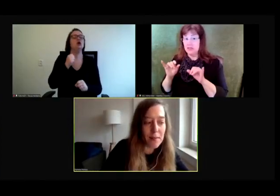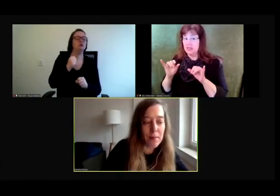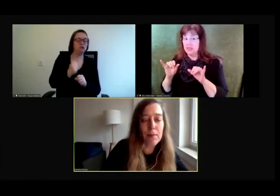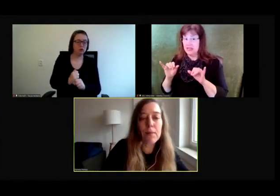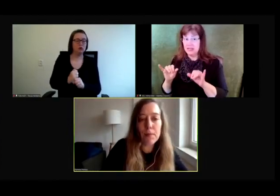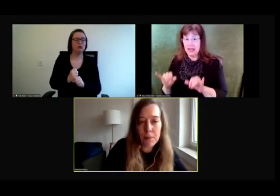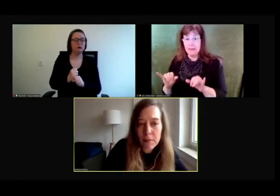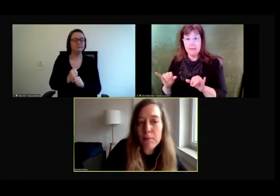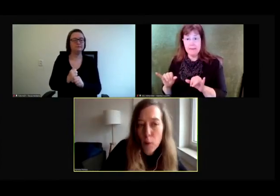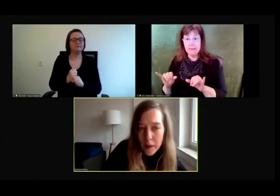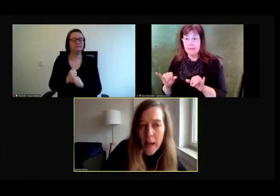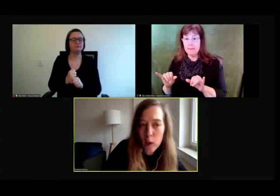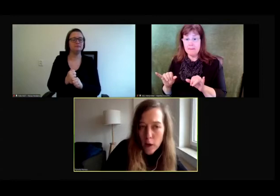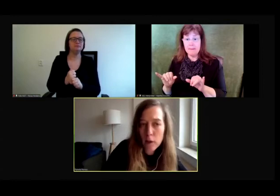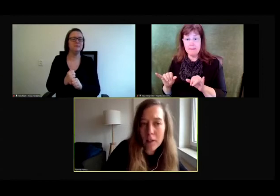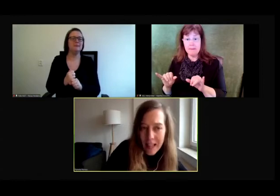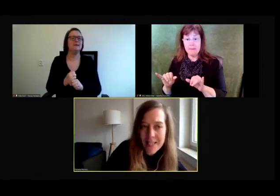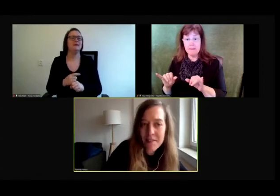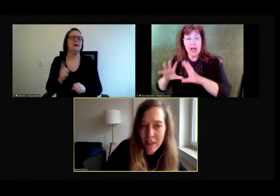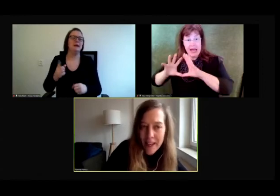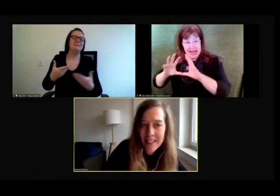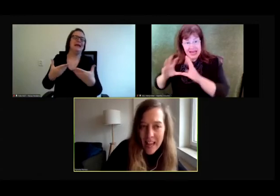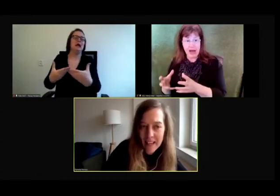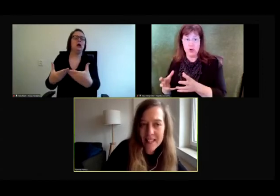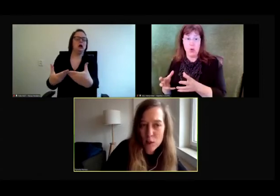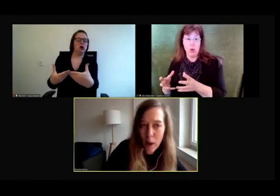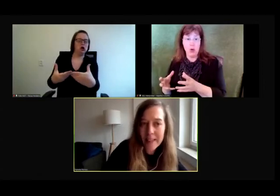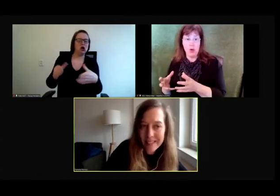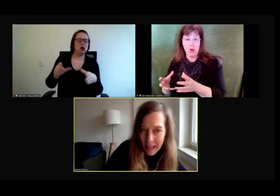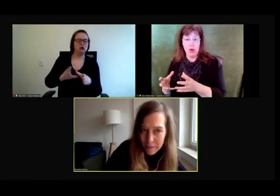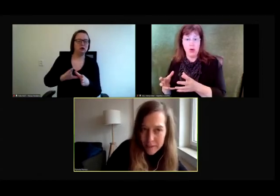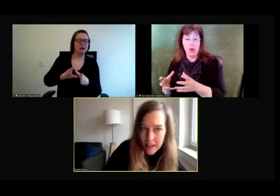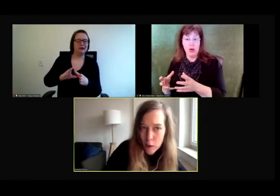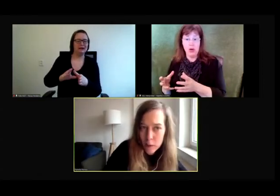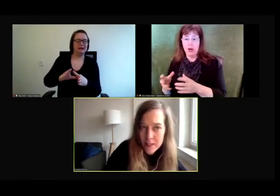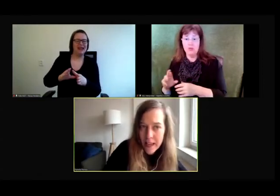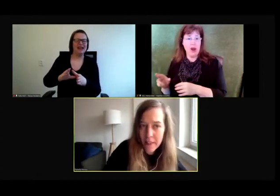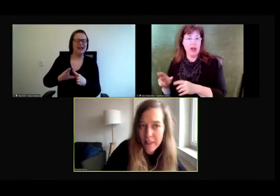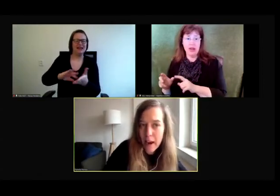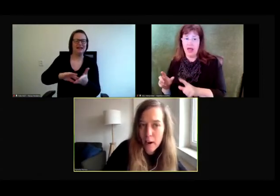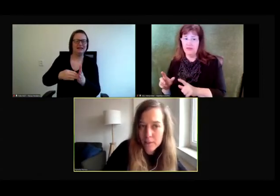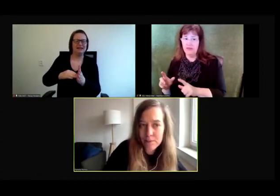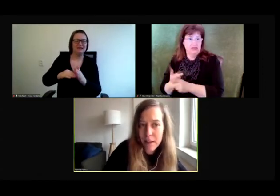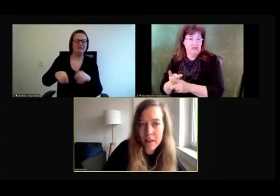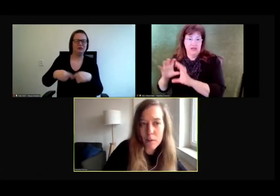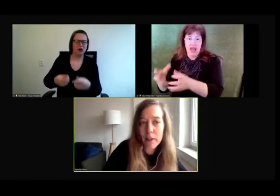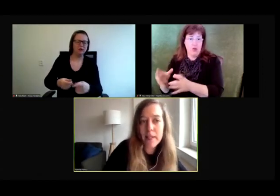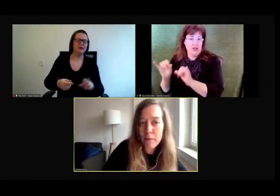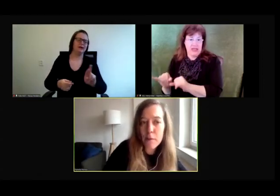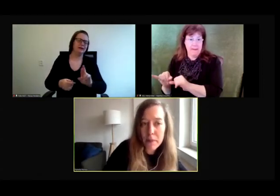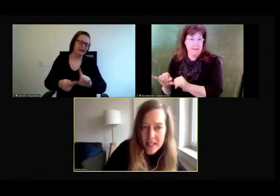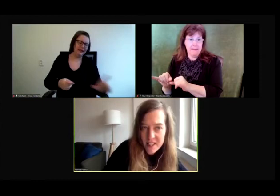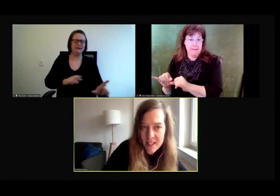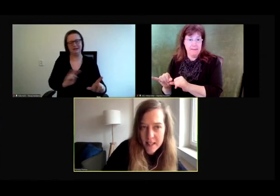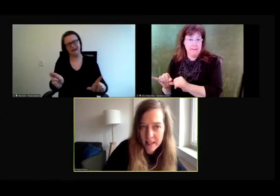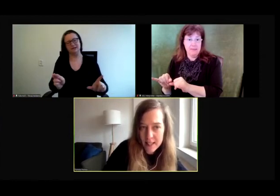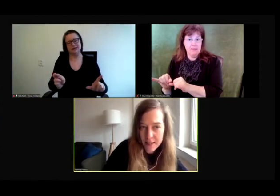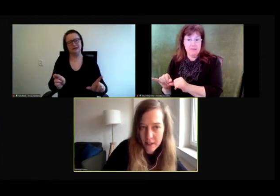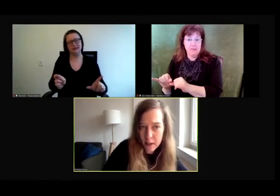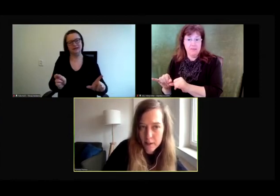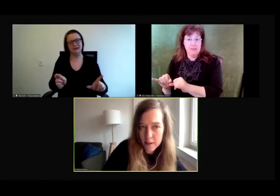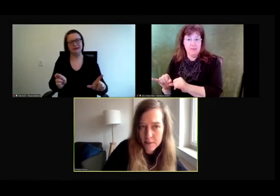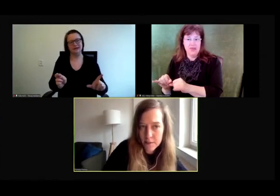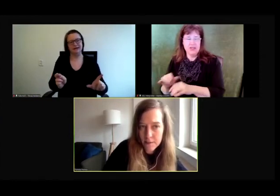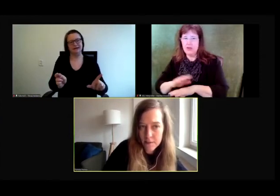same, more categorical classifying status as right left. And Yes. you would say that they are I would. really different beasts